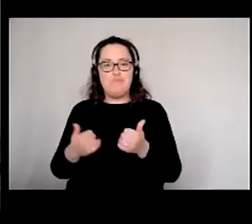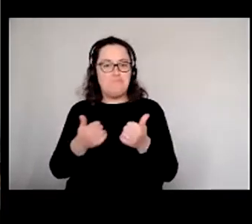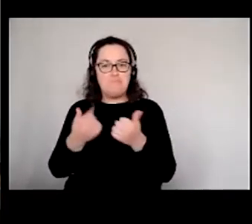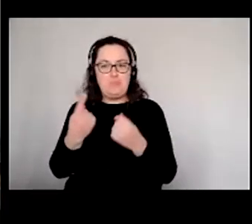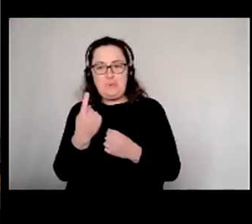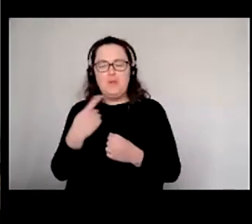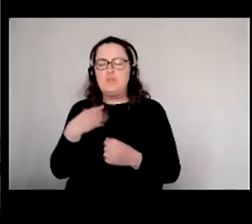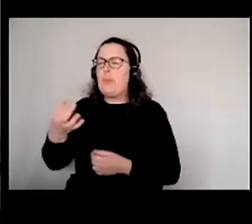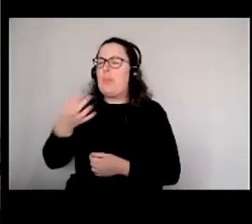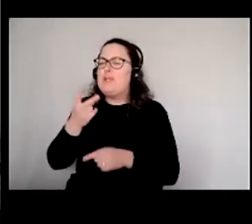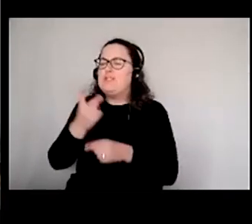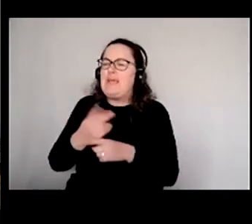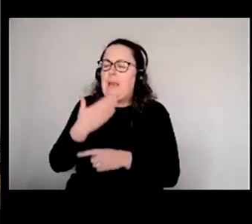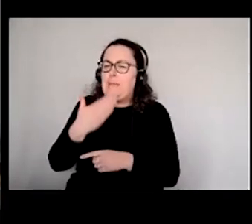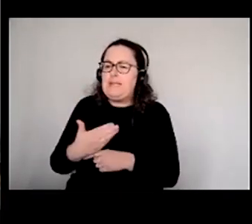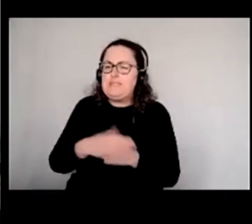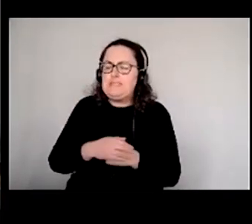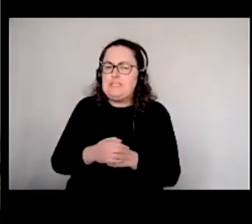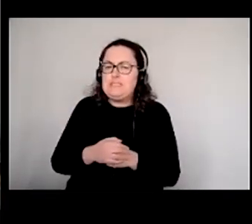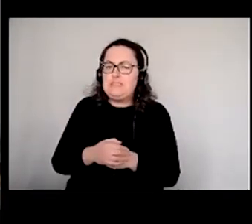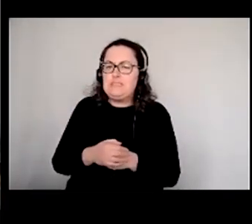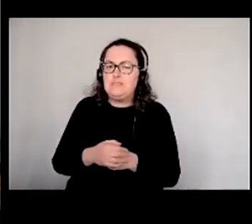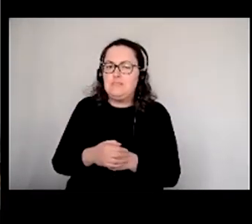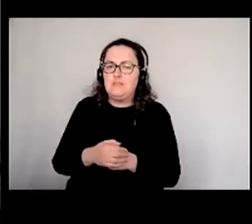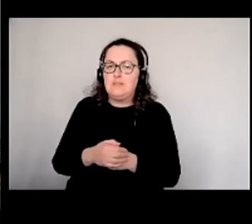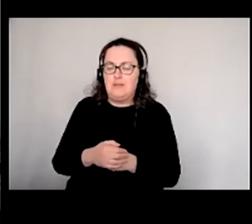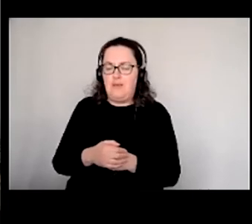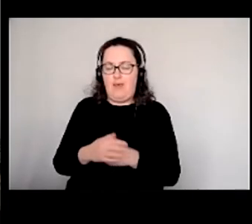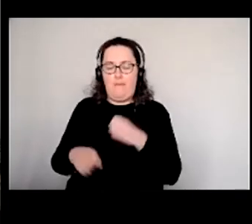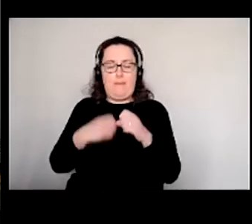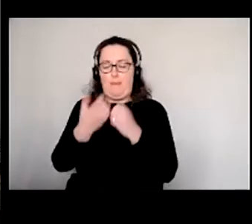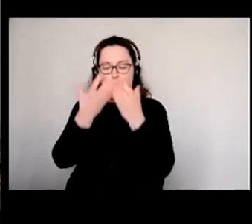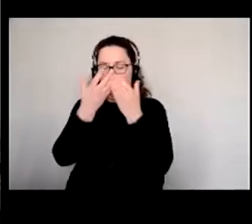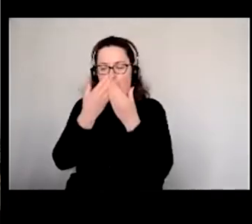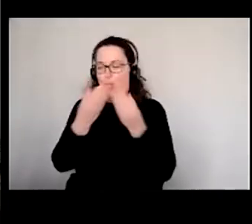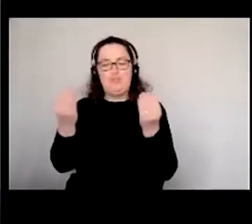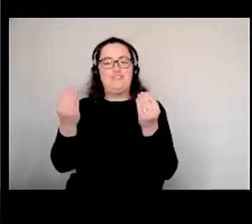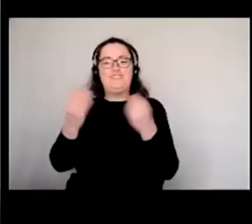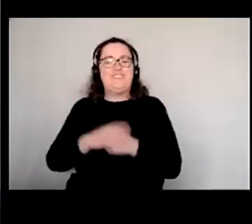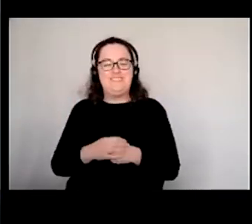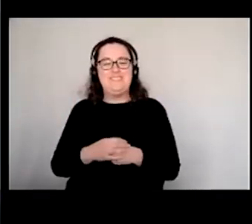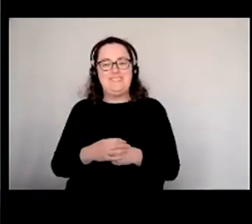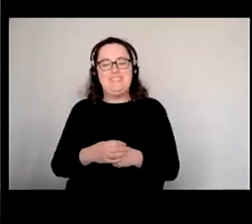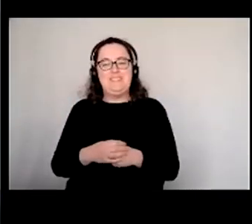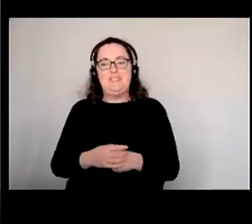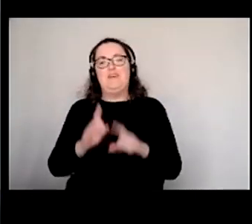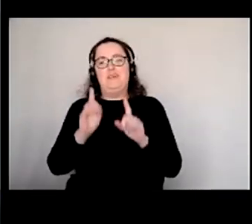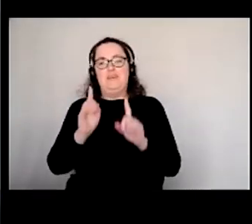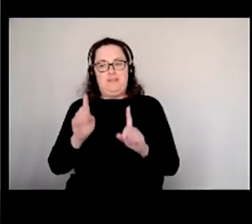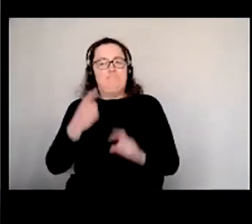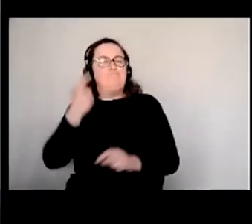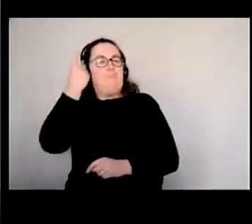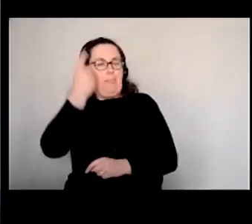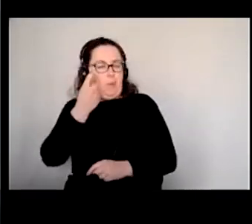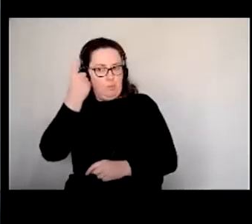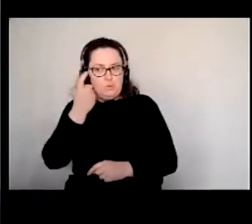Just give me the question quickly again, Tony, because I just got lost in all of that minute. All right. Well, I'll tell you what, have a think about it. And I'm not